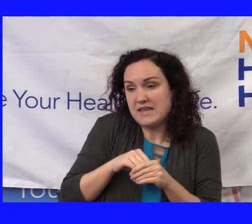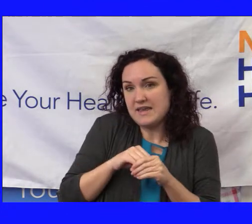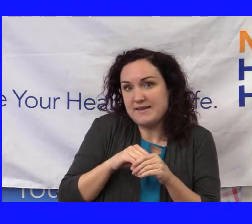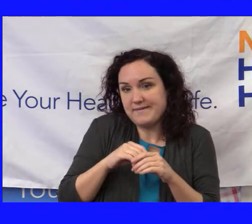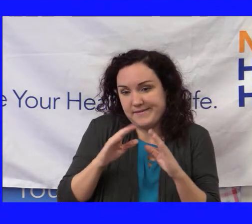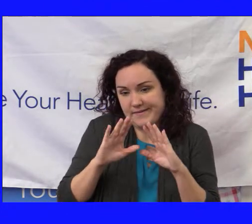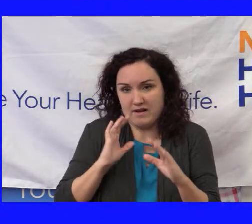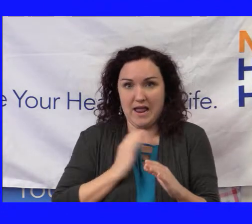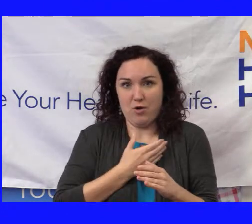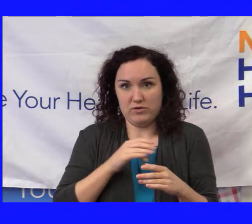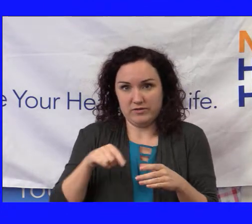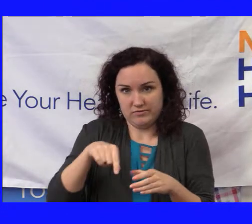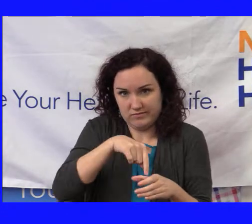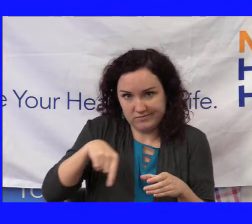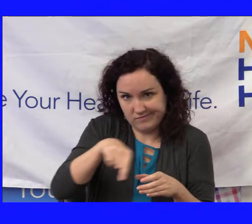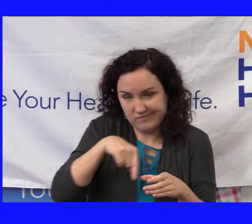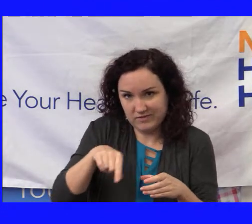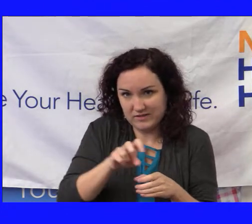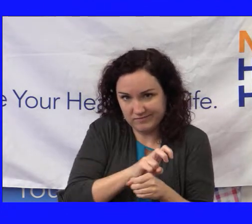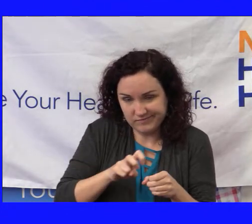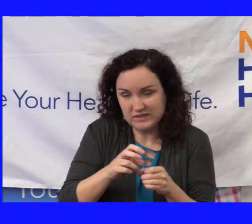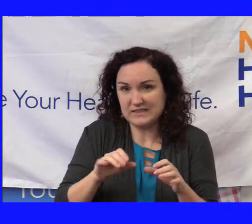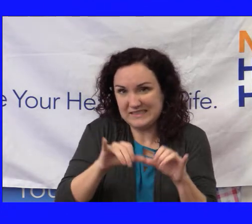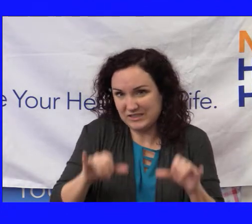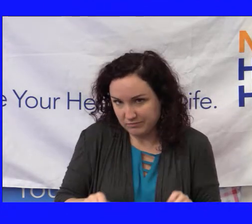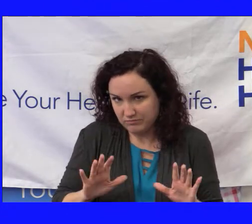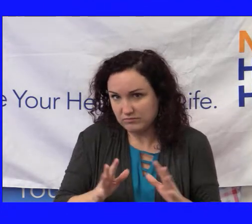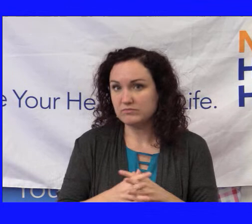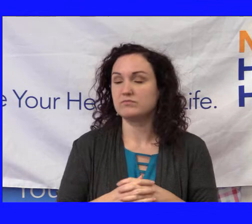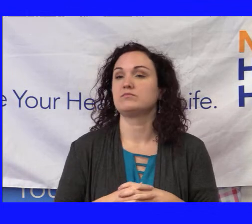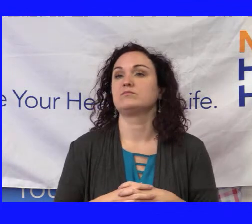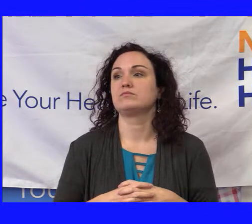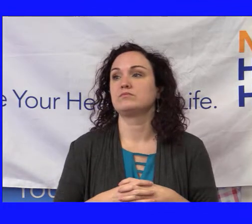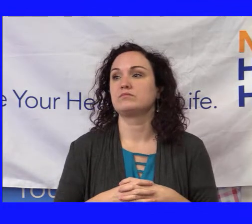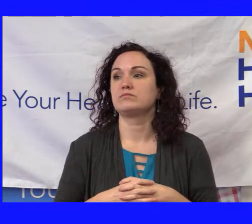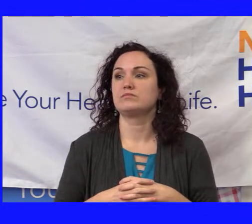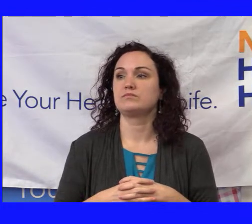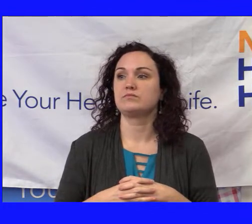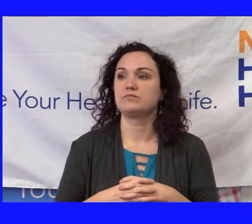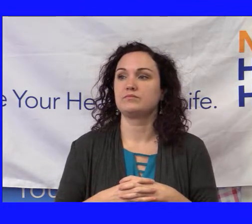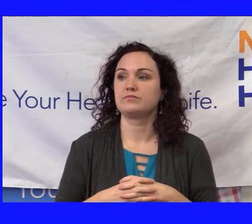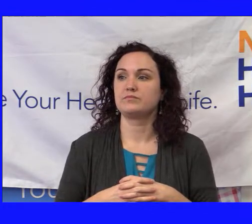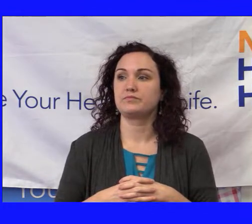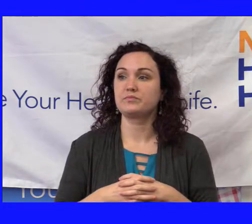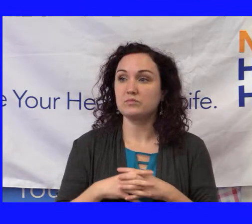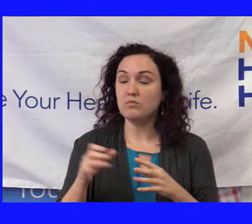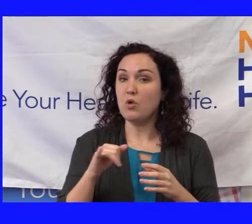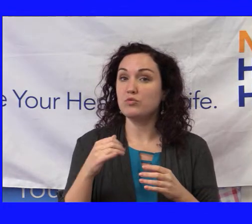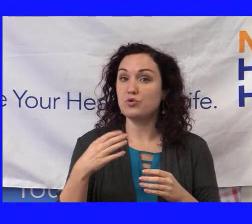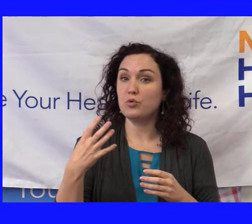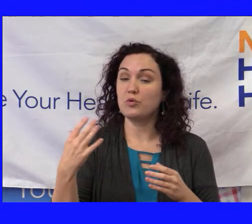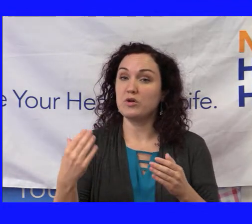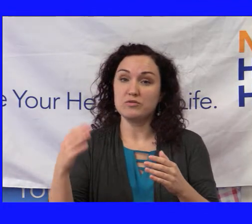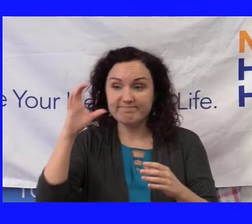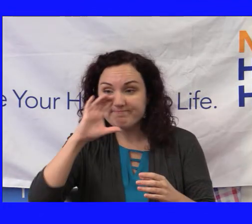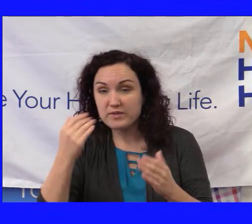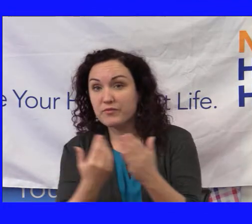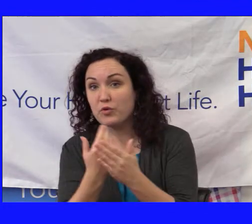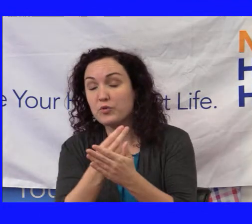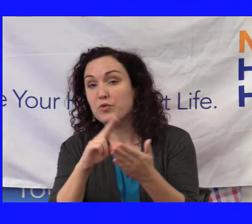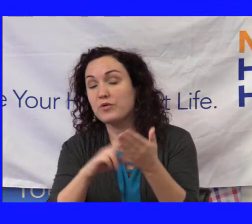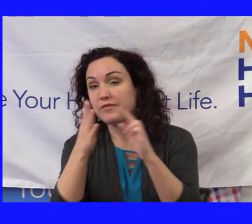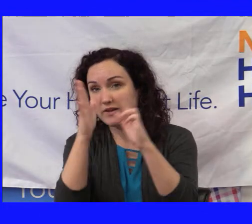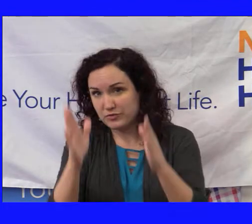end quote. We will also present to you why going out to bid for a new vendor with a